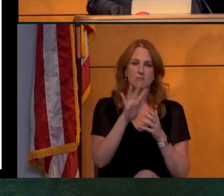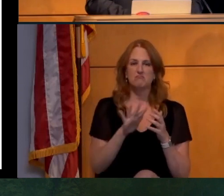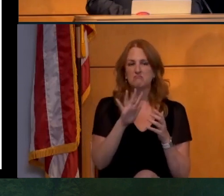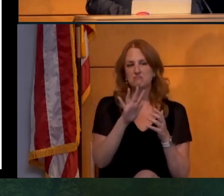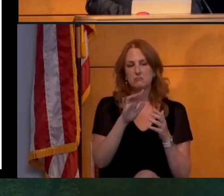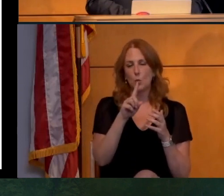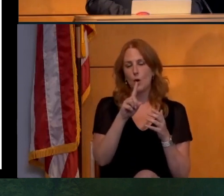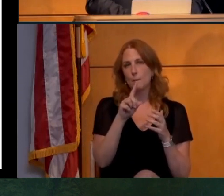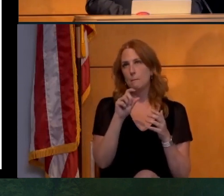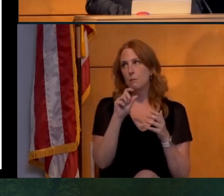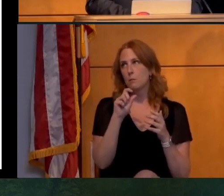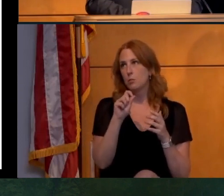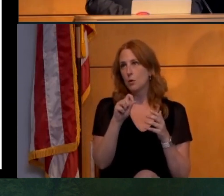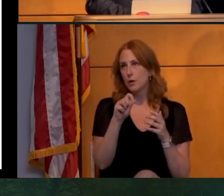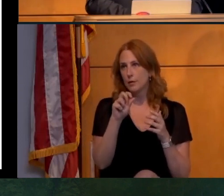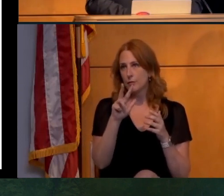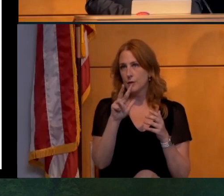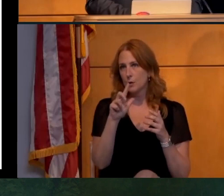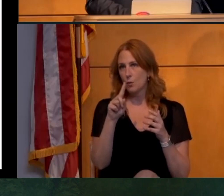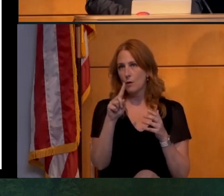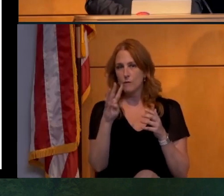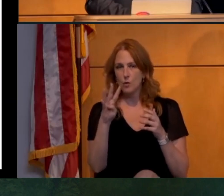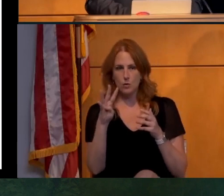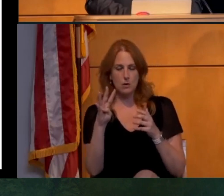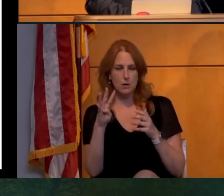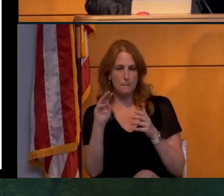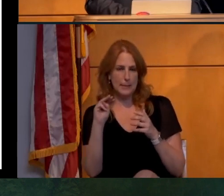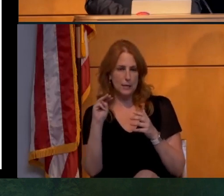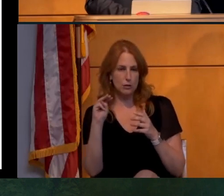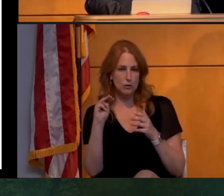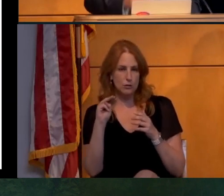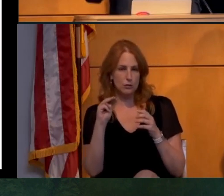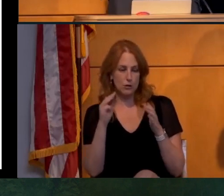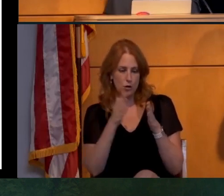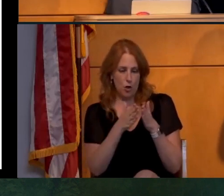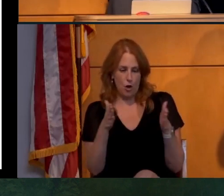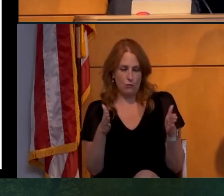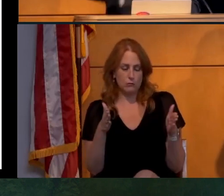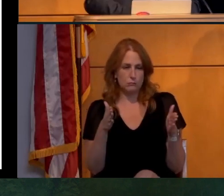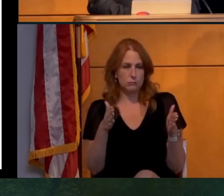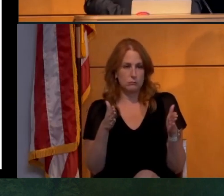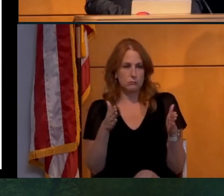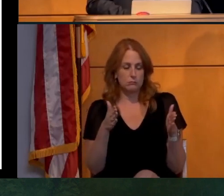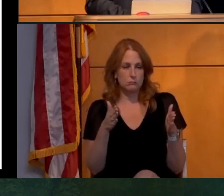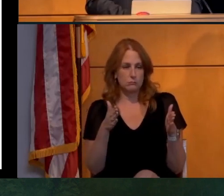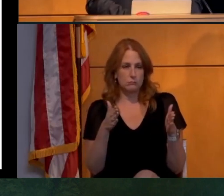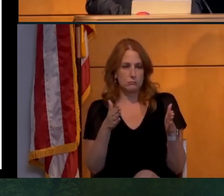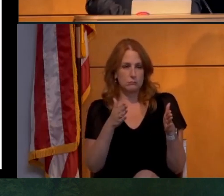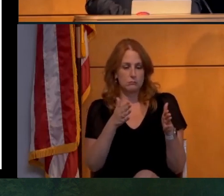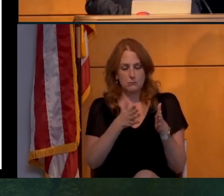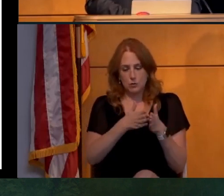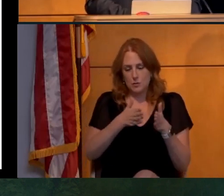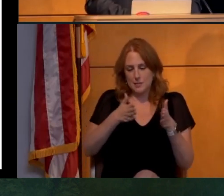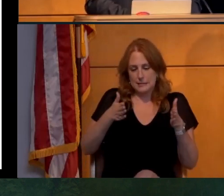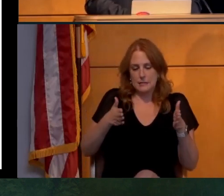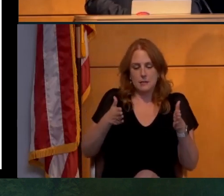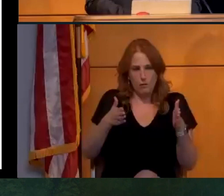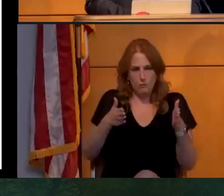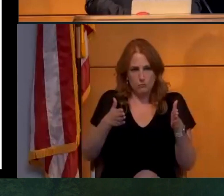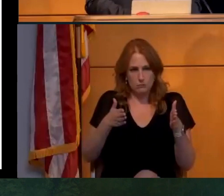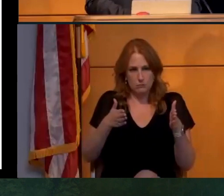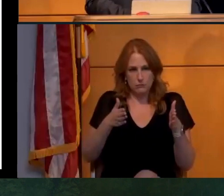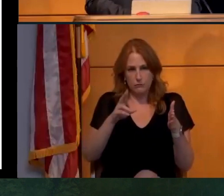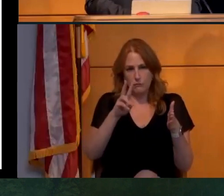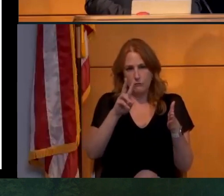approximately 1.3, 1.4 meter long. So he obviously sticks out about the